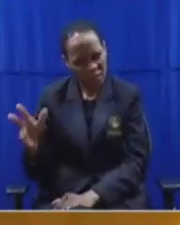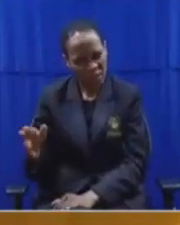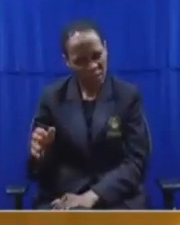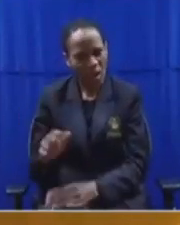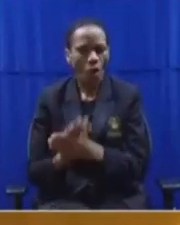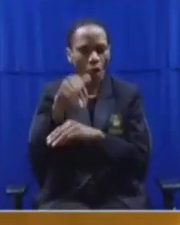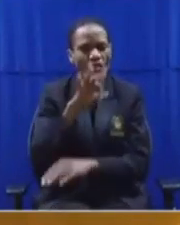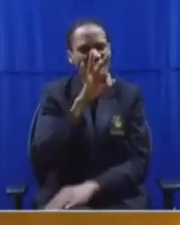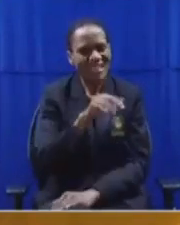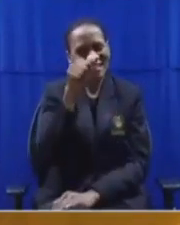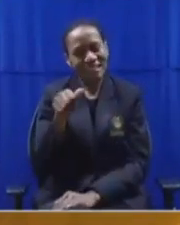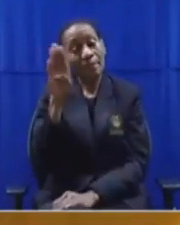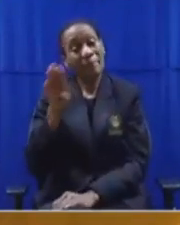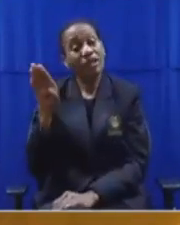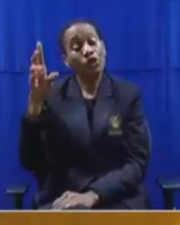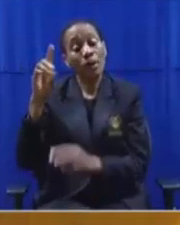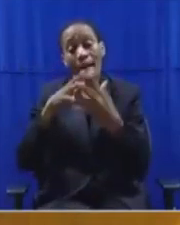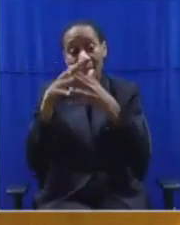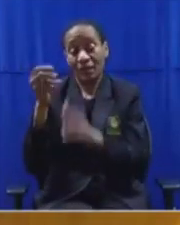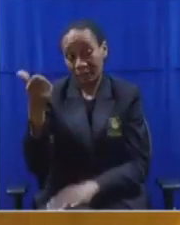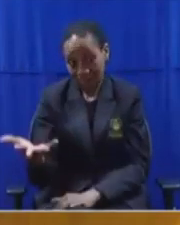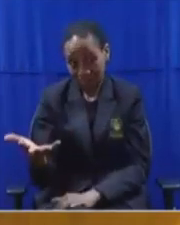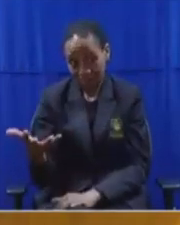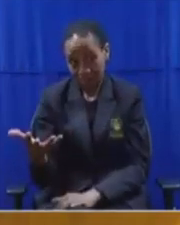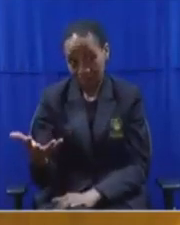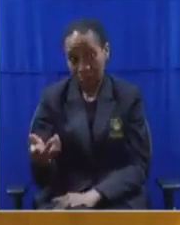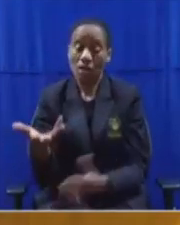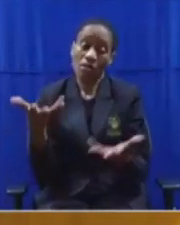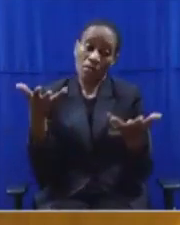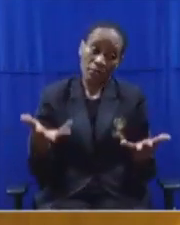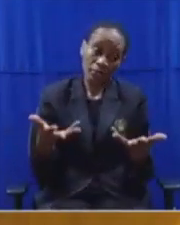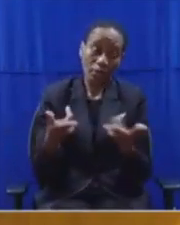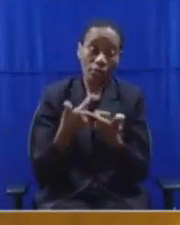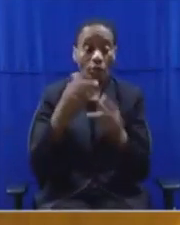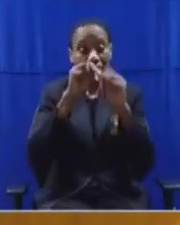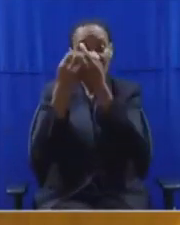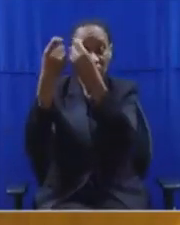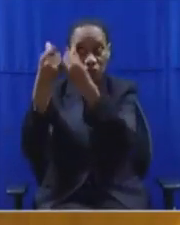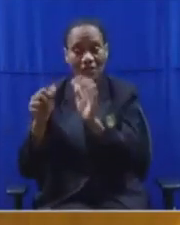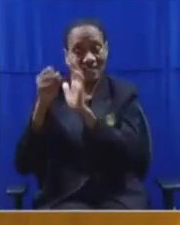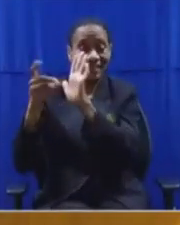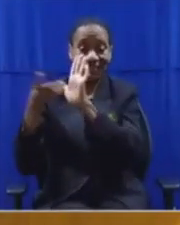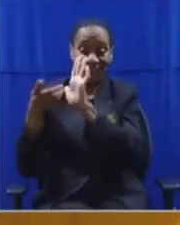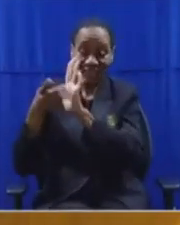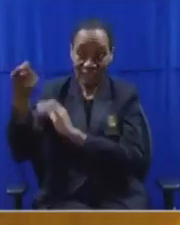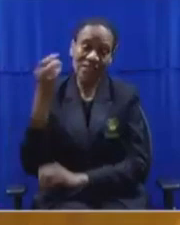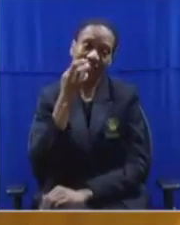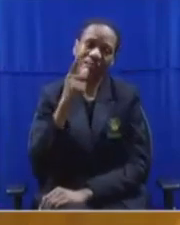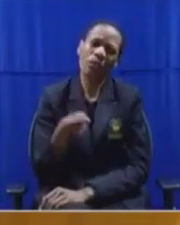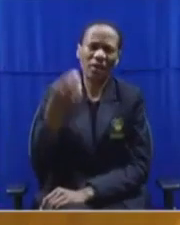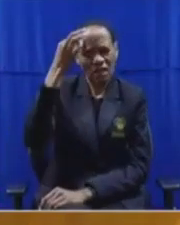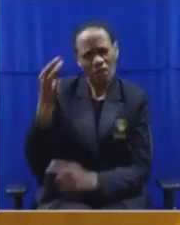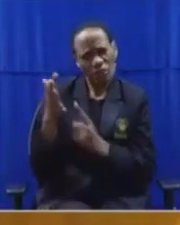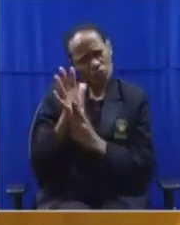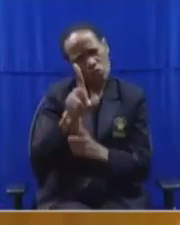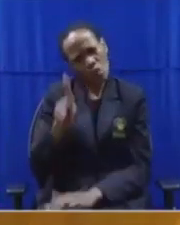just over $36 billion. This, according to the National Treasury data. The state's exposure to